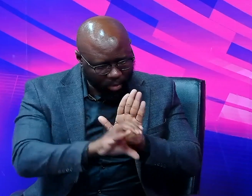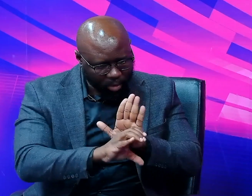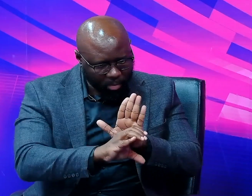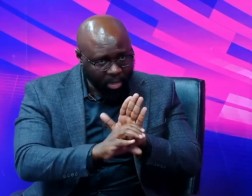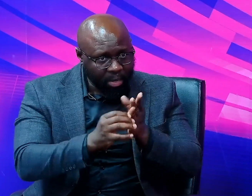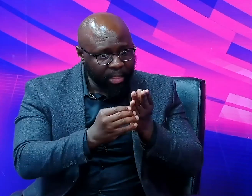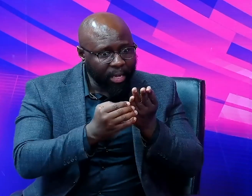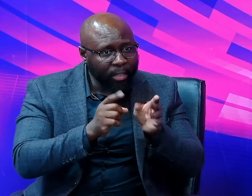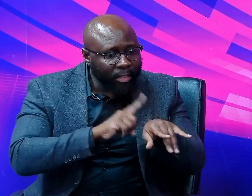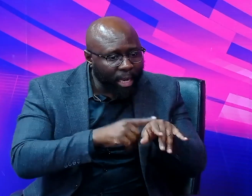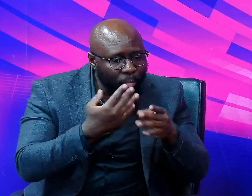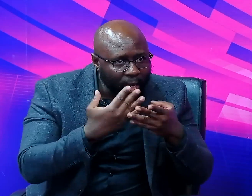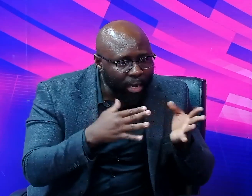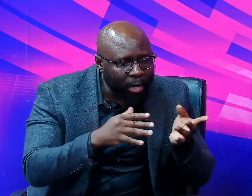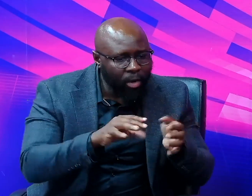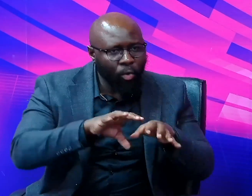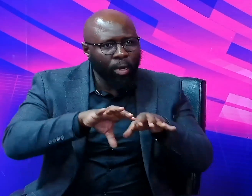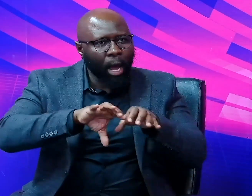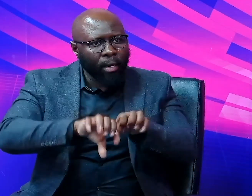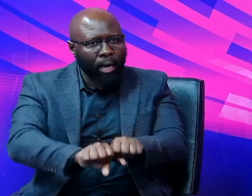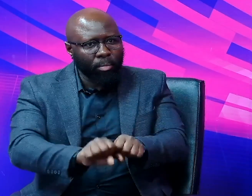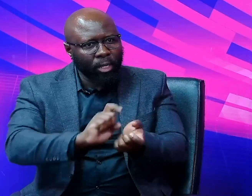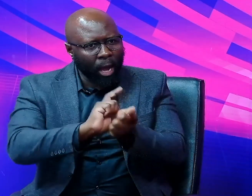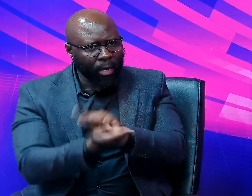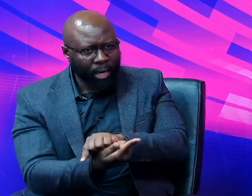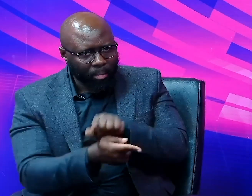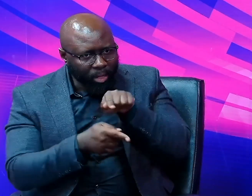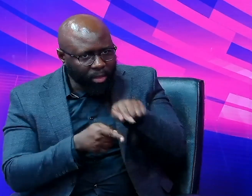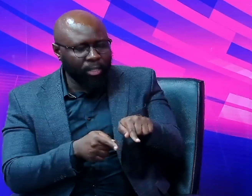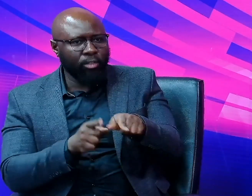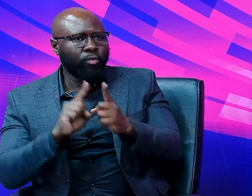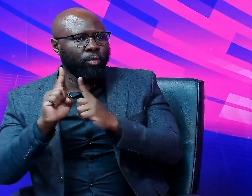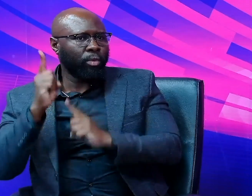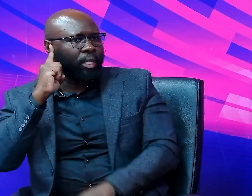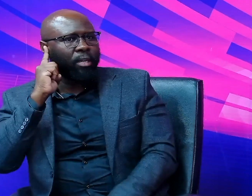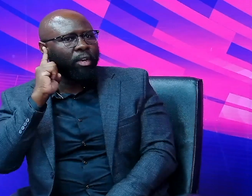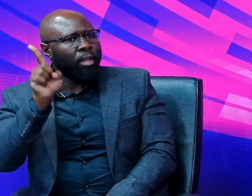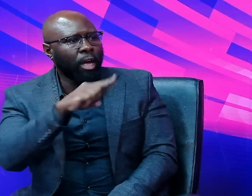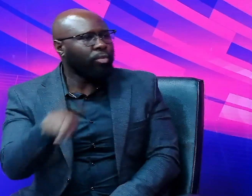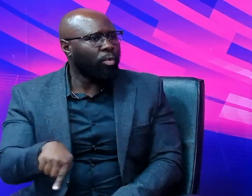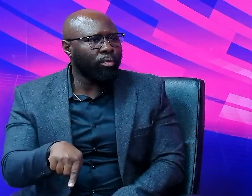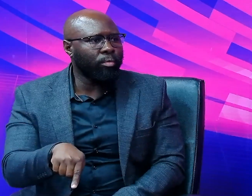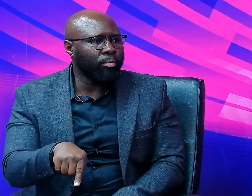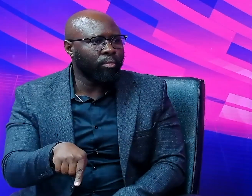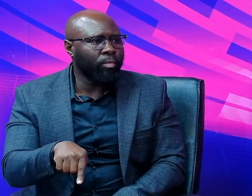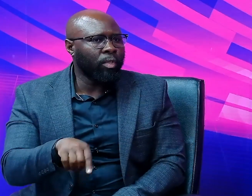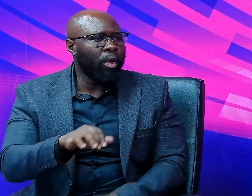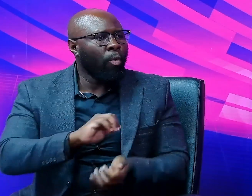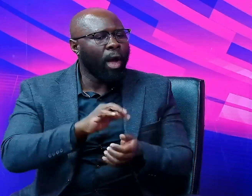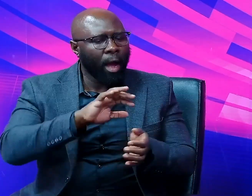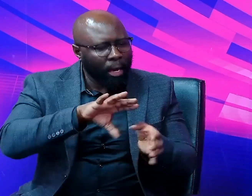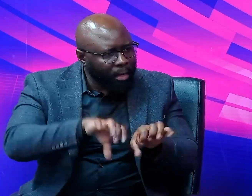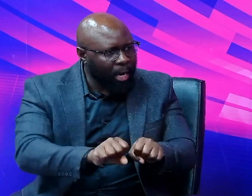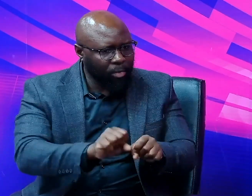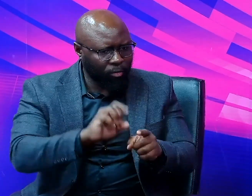developing mainstream curriculum. And then after we are done, we adapt this curriculum to suit the deaf children. That